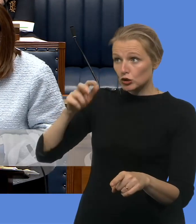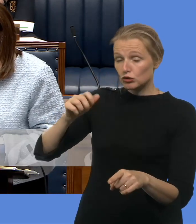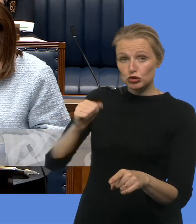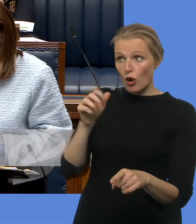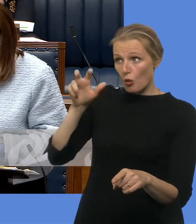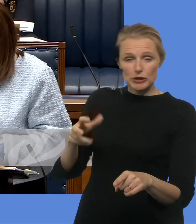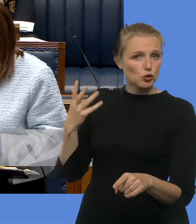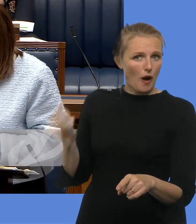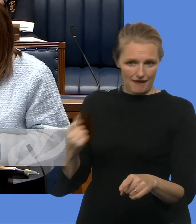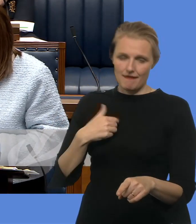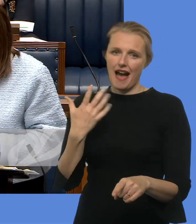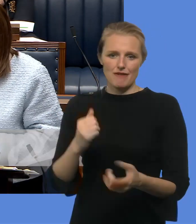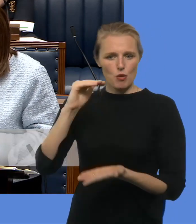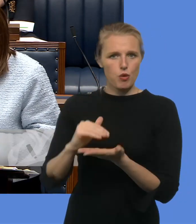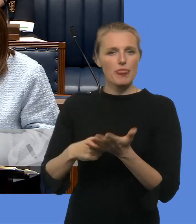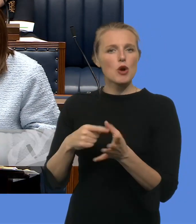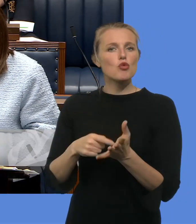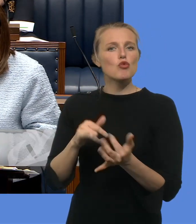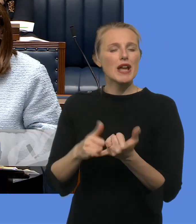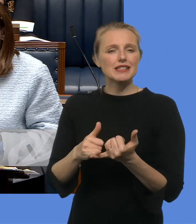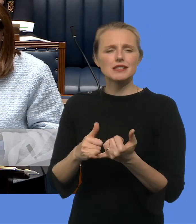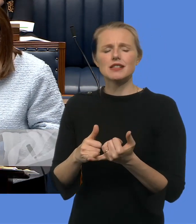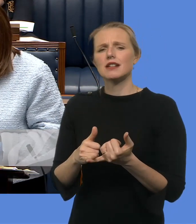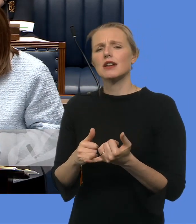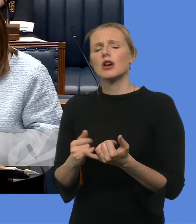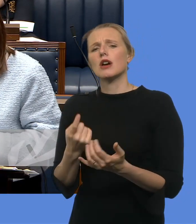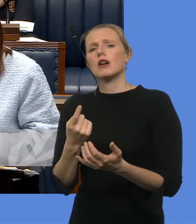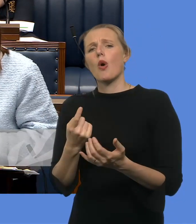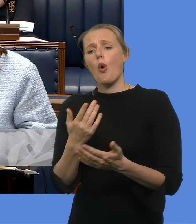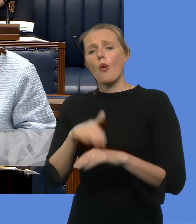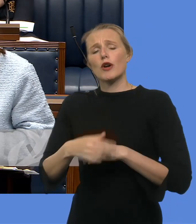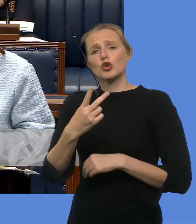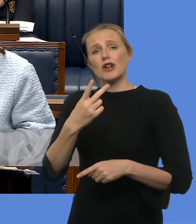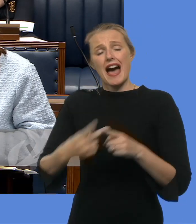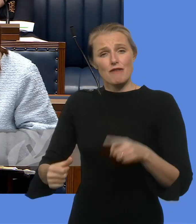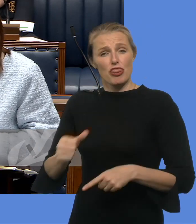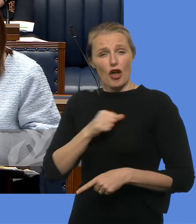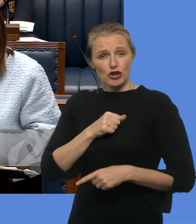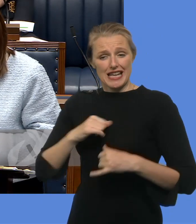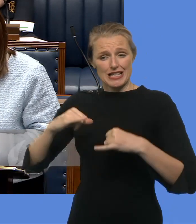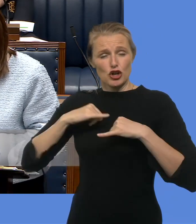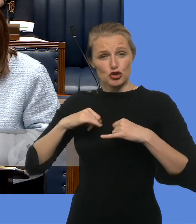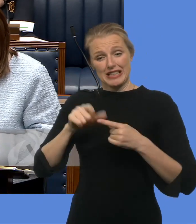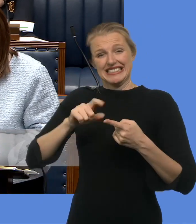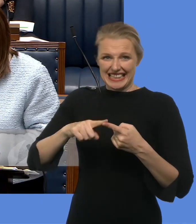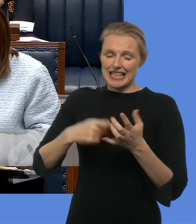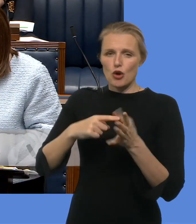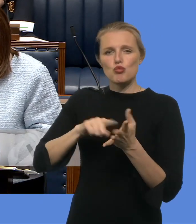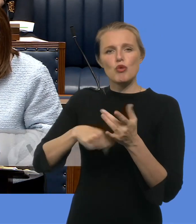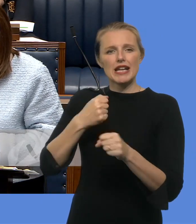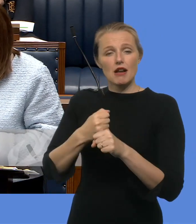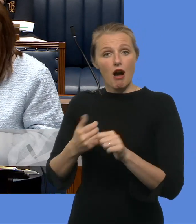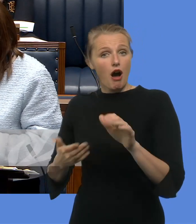no means all large companies. In fact, over 2,500 recipients of industrial de-rating fall under the